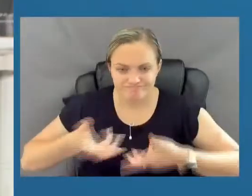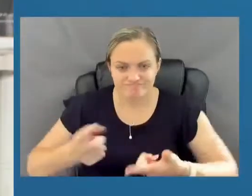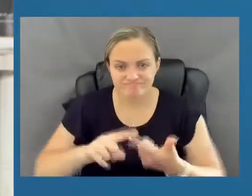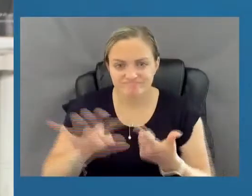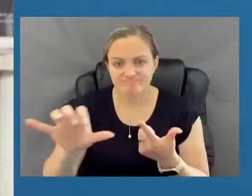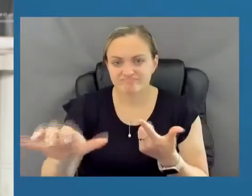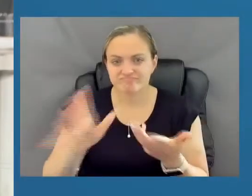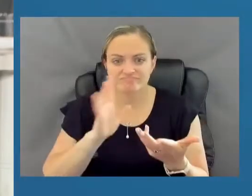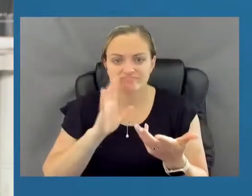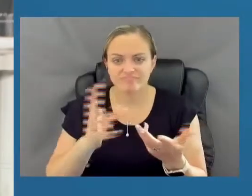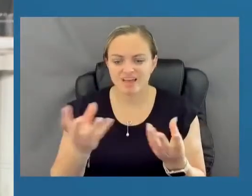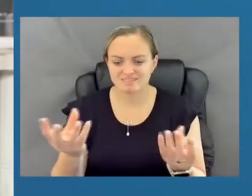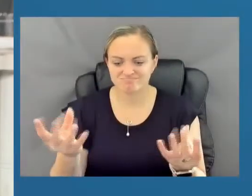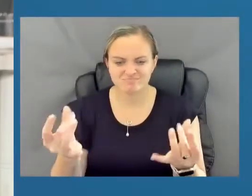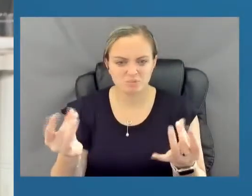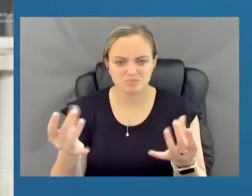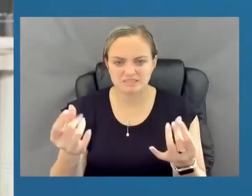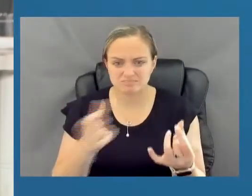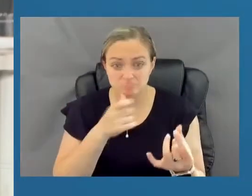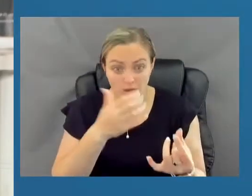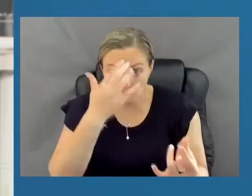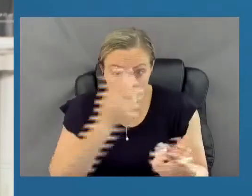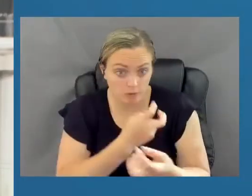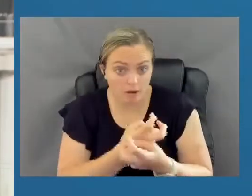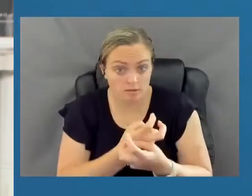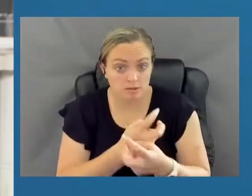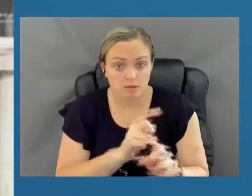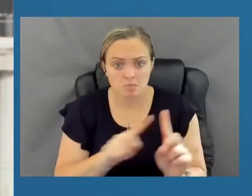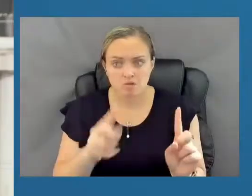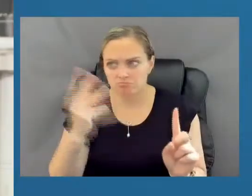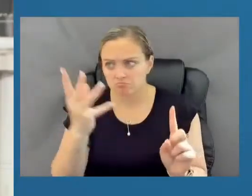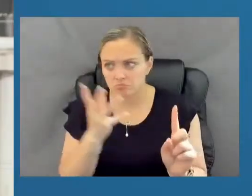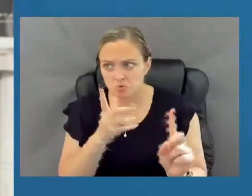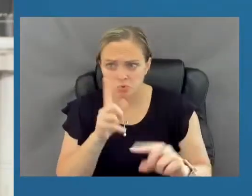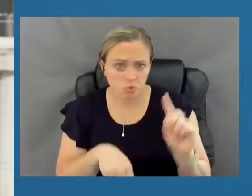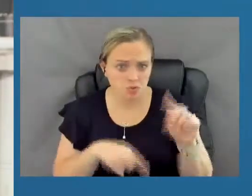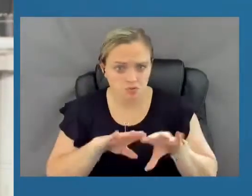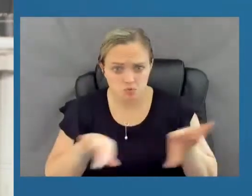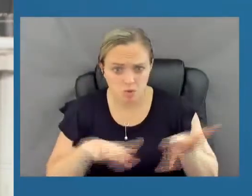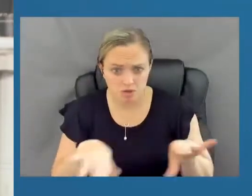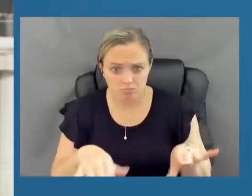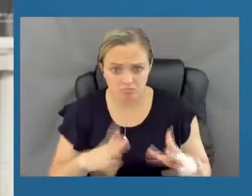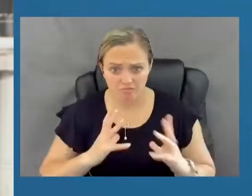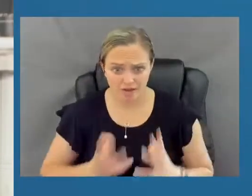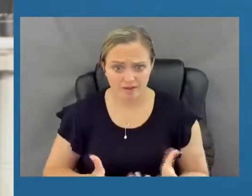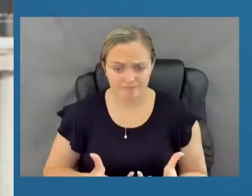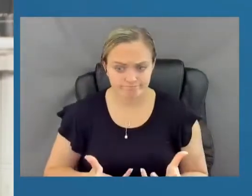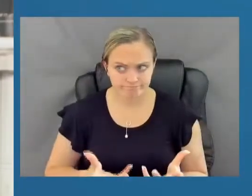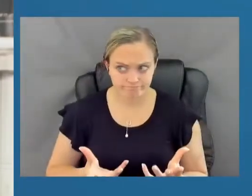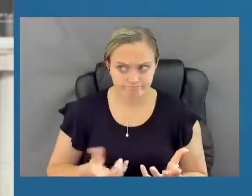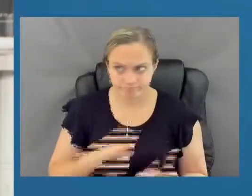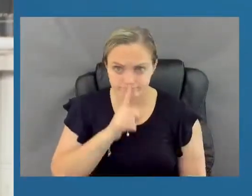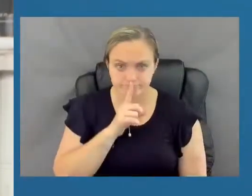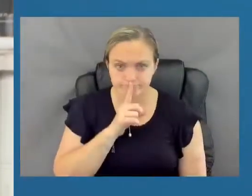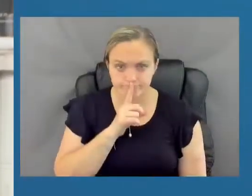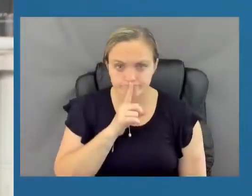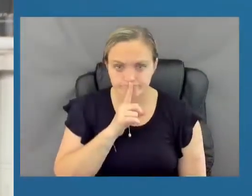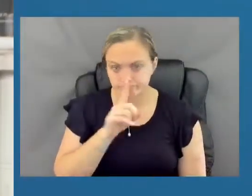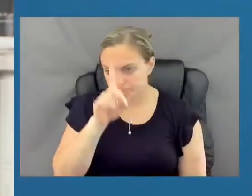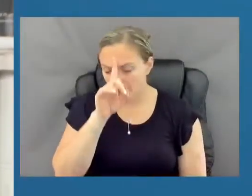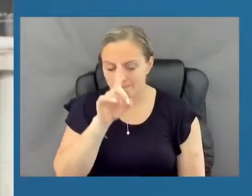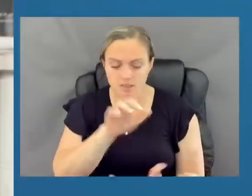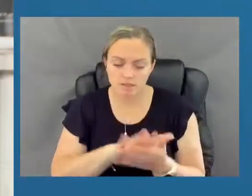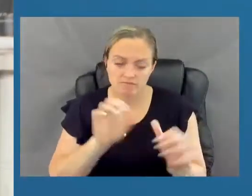substance that I knew was toxic, but no one told us not to swim in it by day. I believe in fighting for our